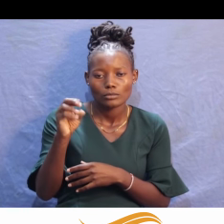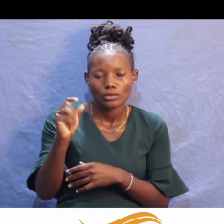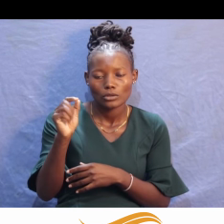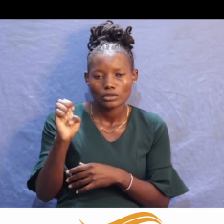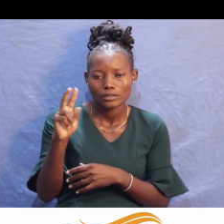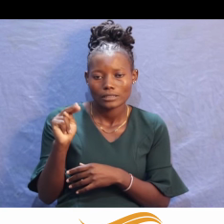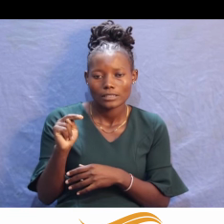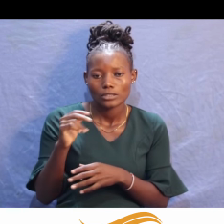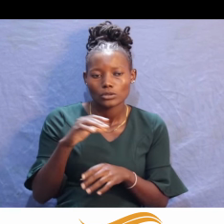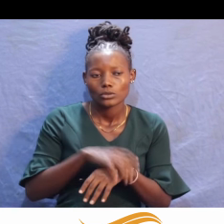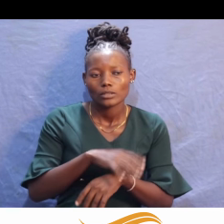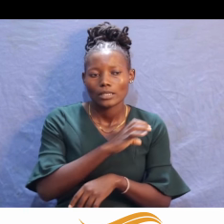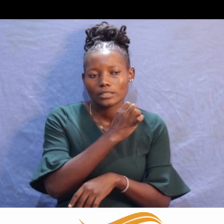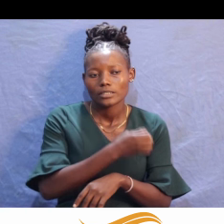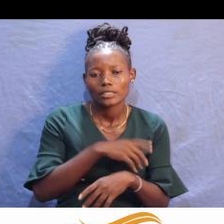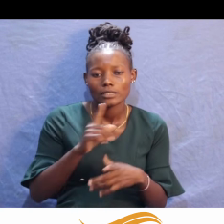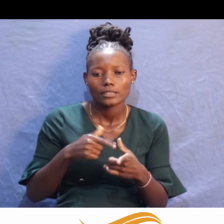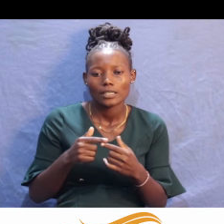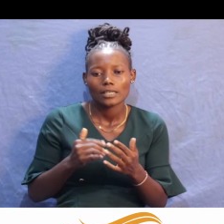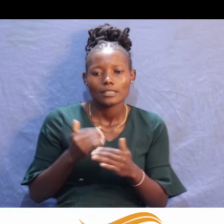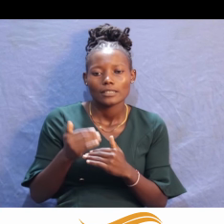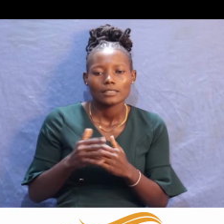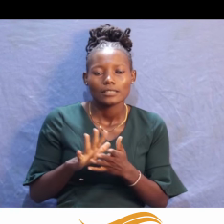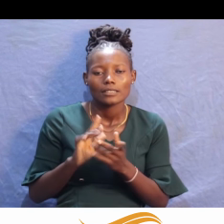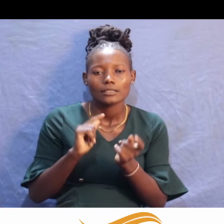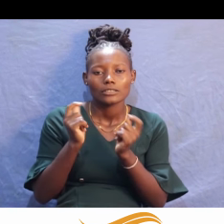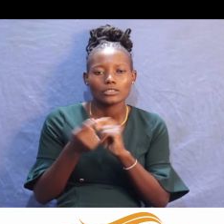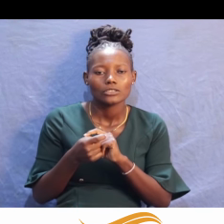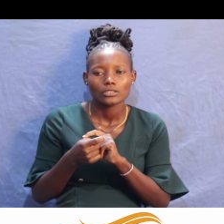get energy, and that again depletes muscle fiber.